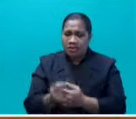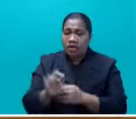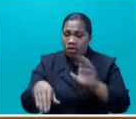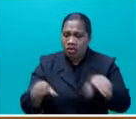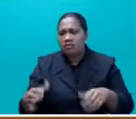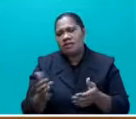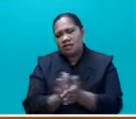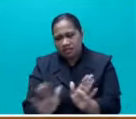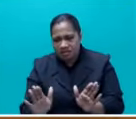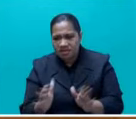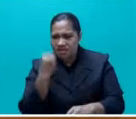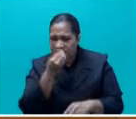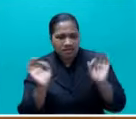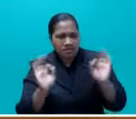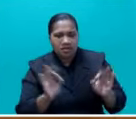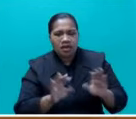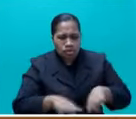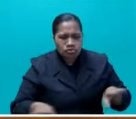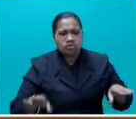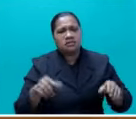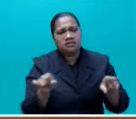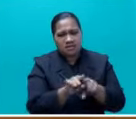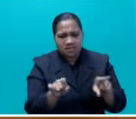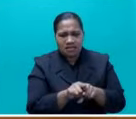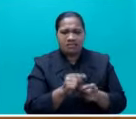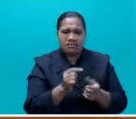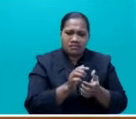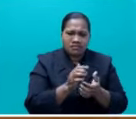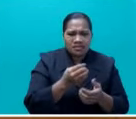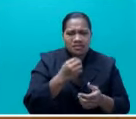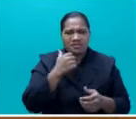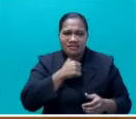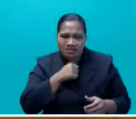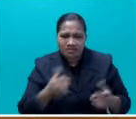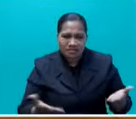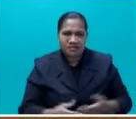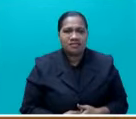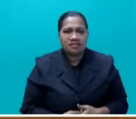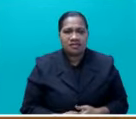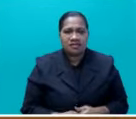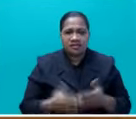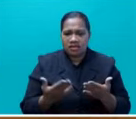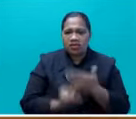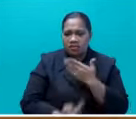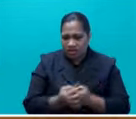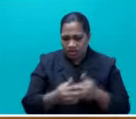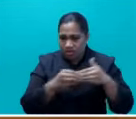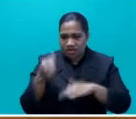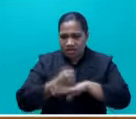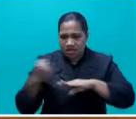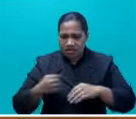empty. Leading a nation is not a child's play. If you assumed it was and enjoyed the perks that came with it for many